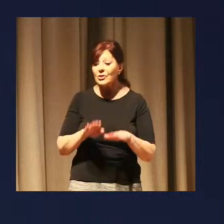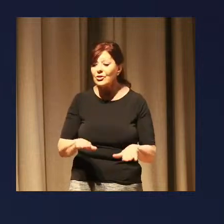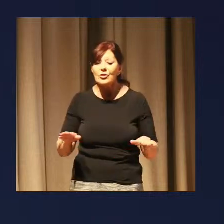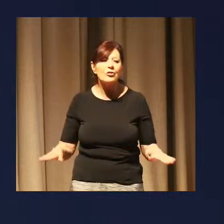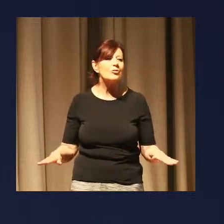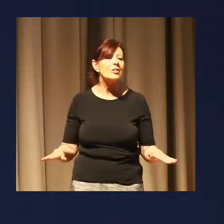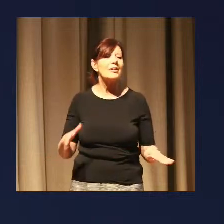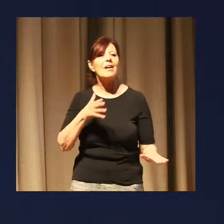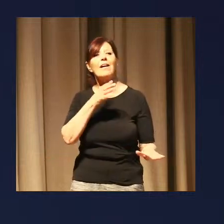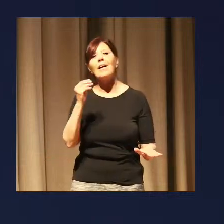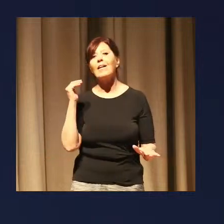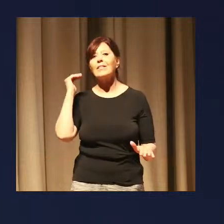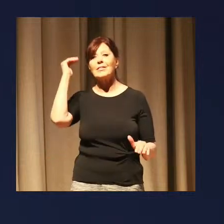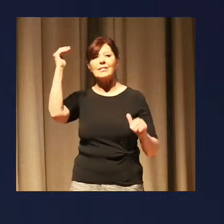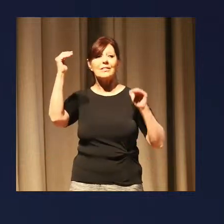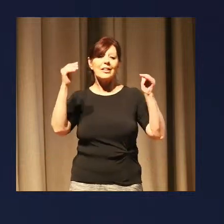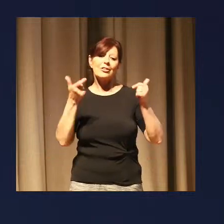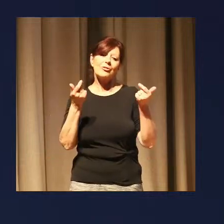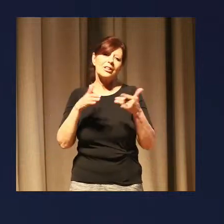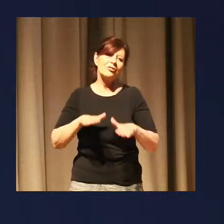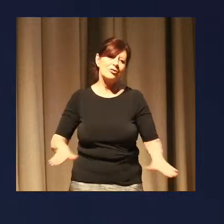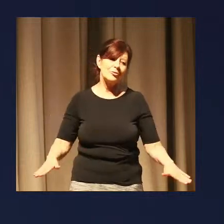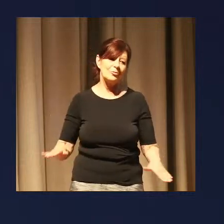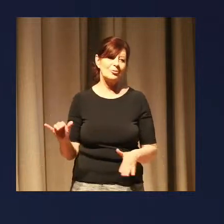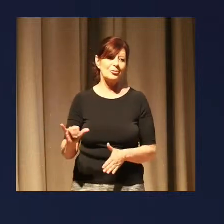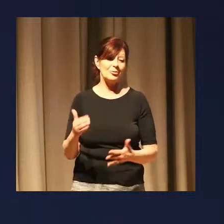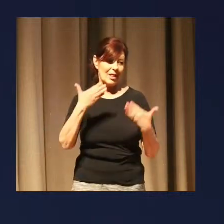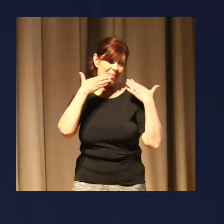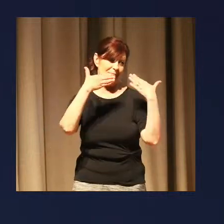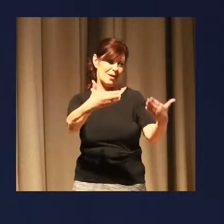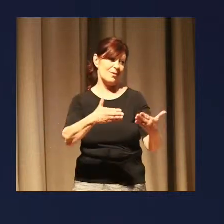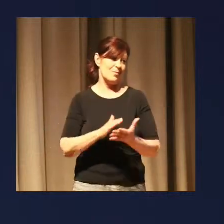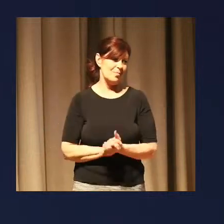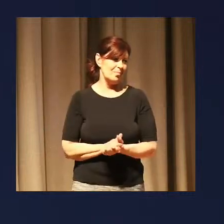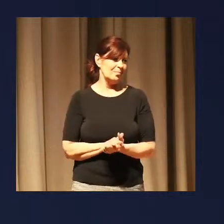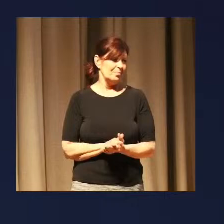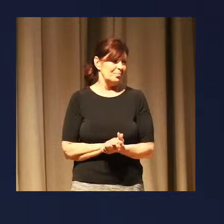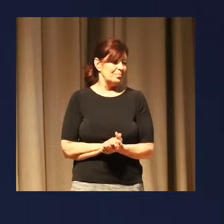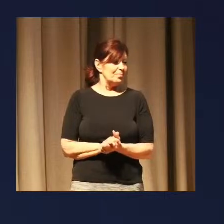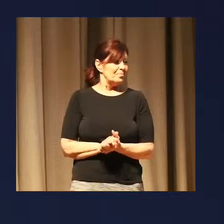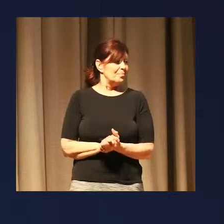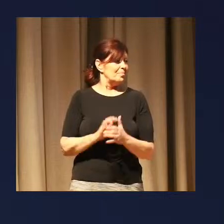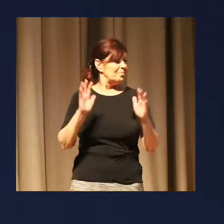children and our grandchildren. Thank you.